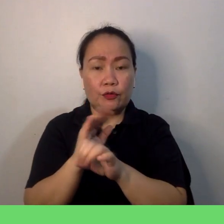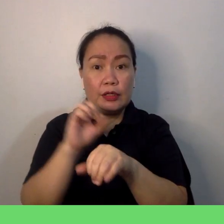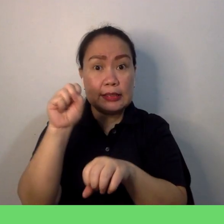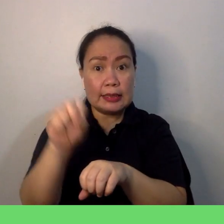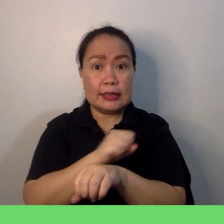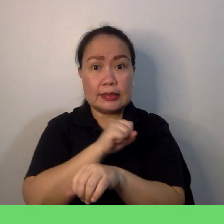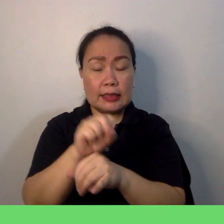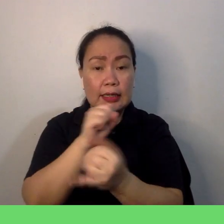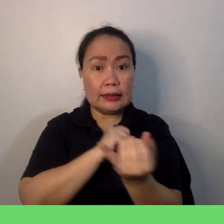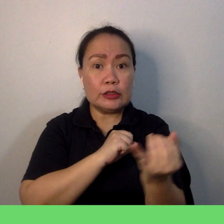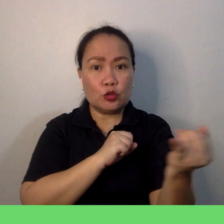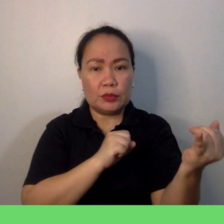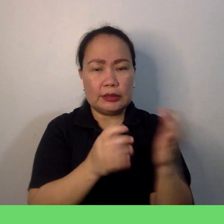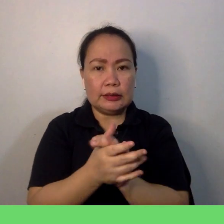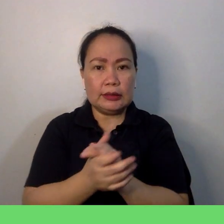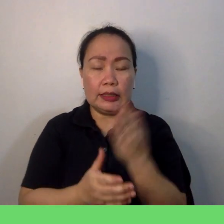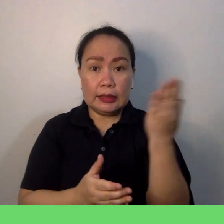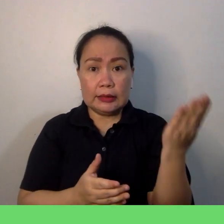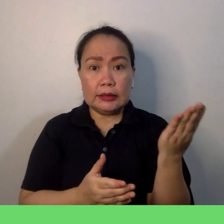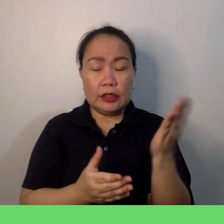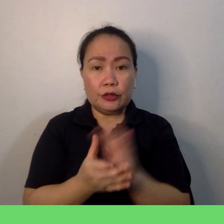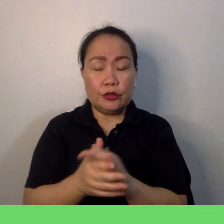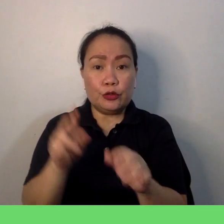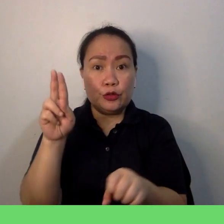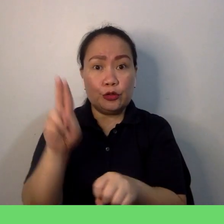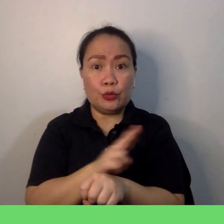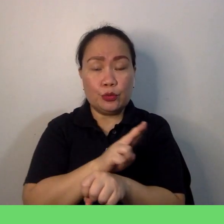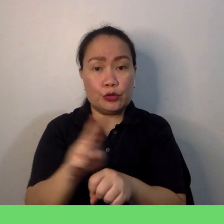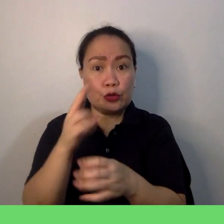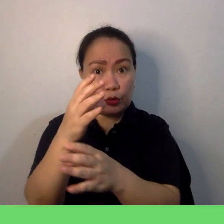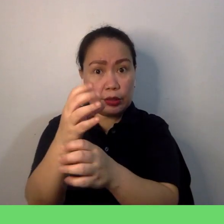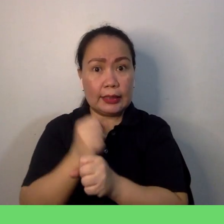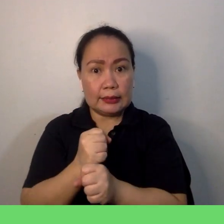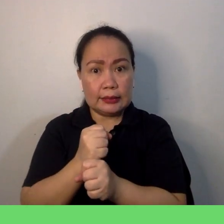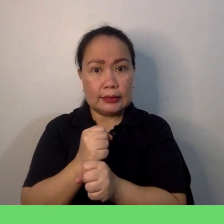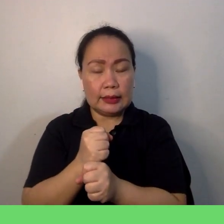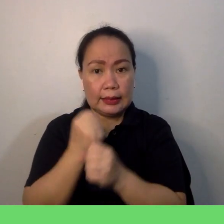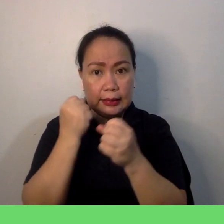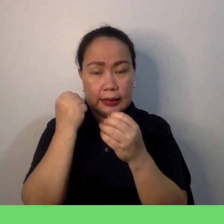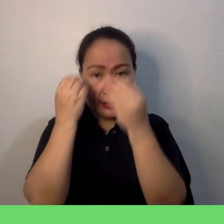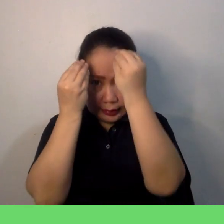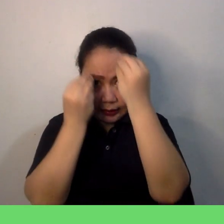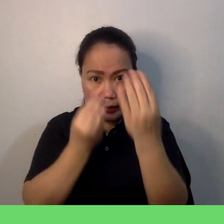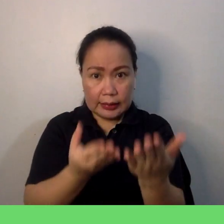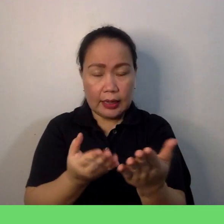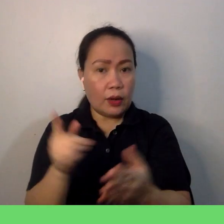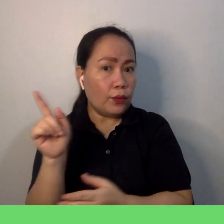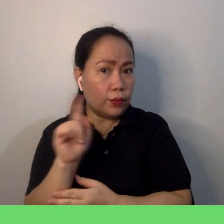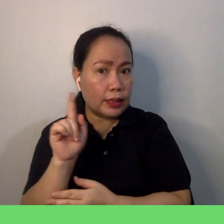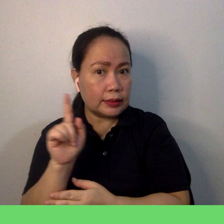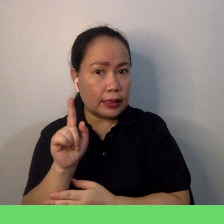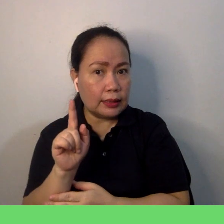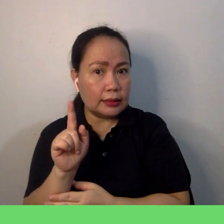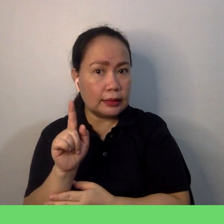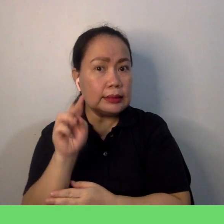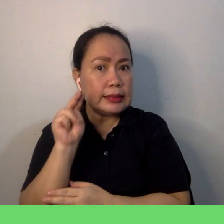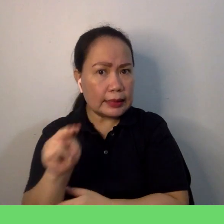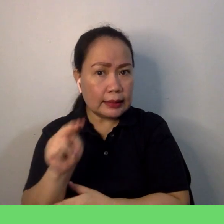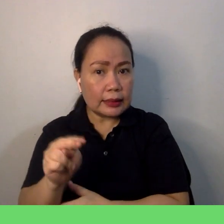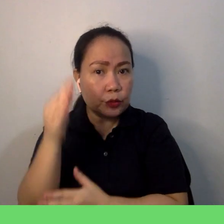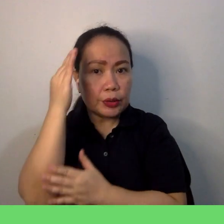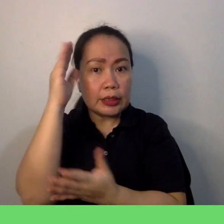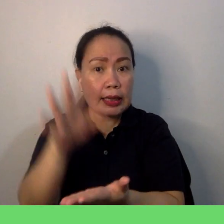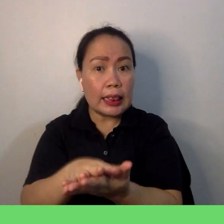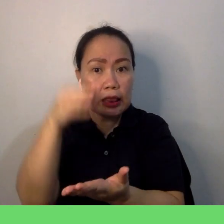of statistical instruments. So, ito po yung ginagamit natin para makakuha po tayo ng data. Kung ano yung gusto nating